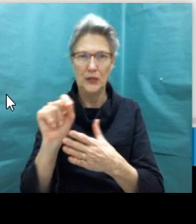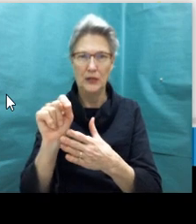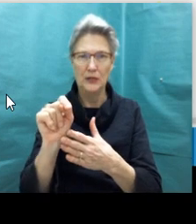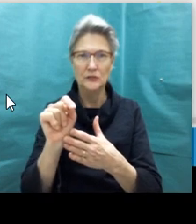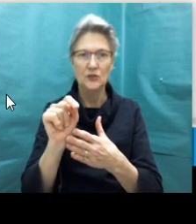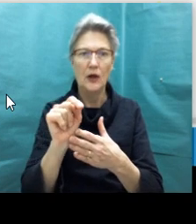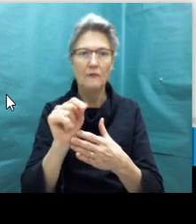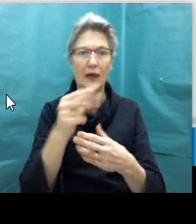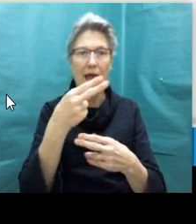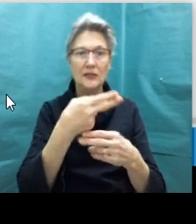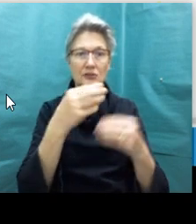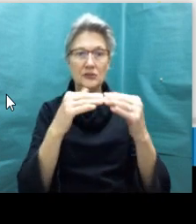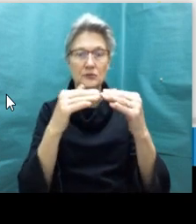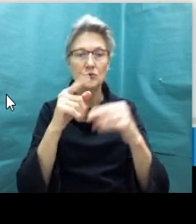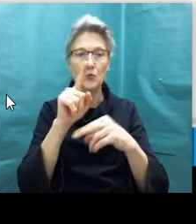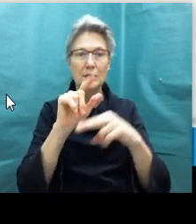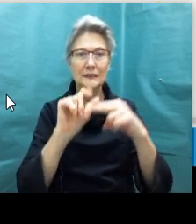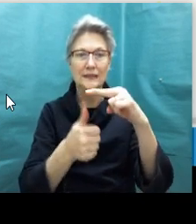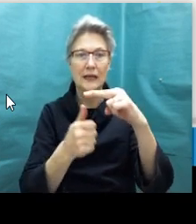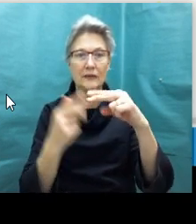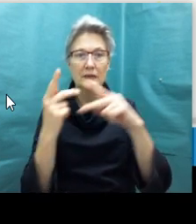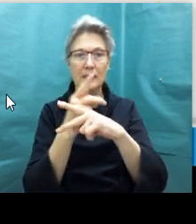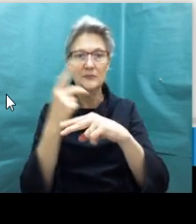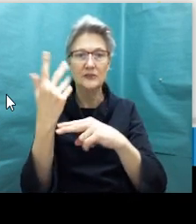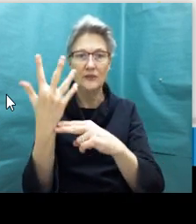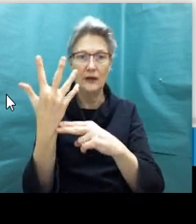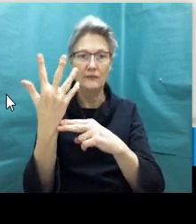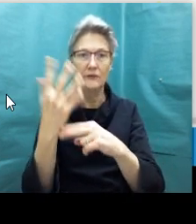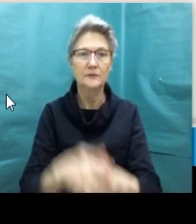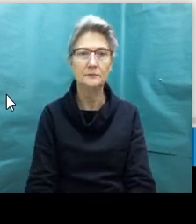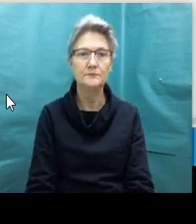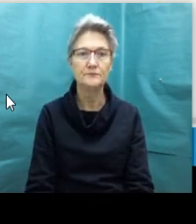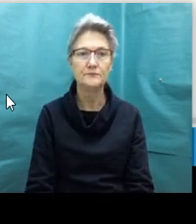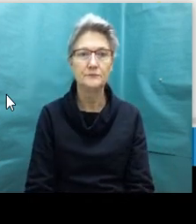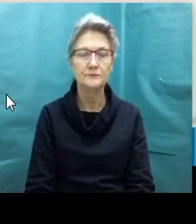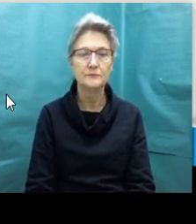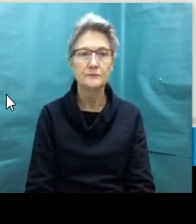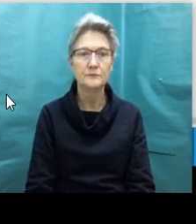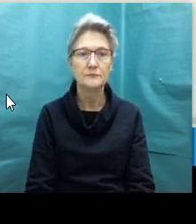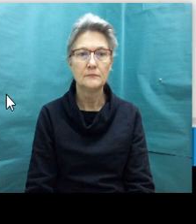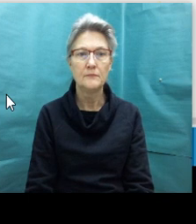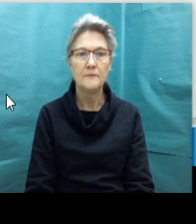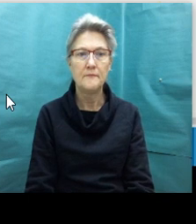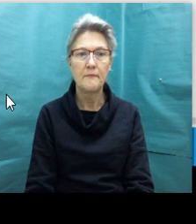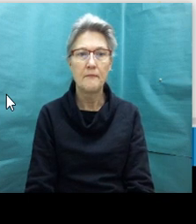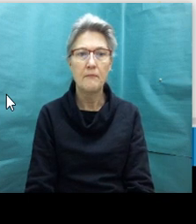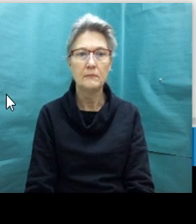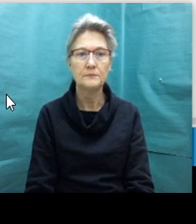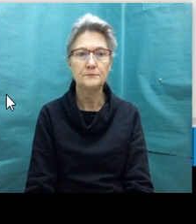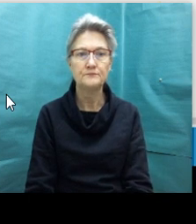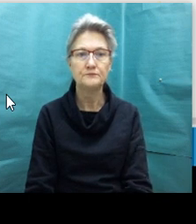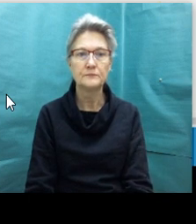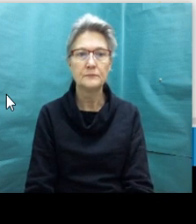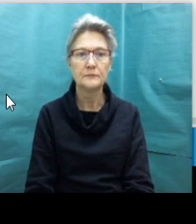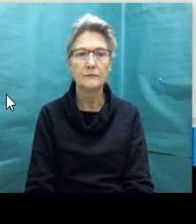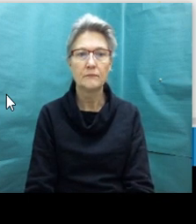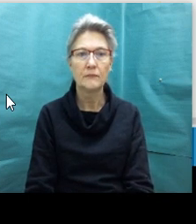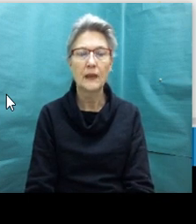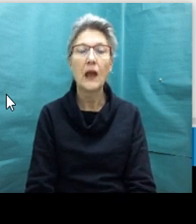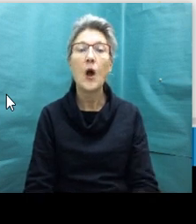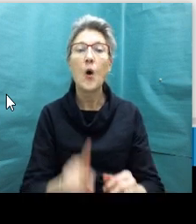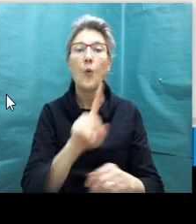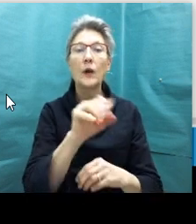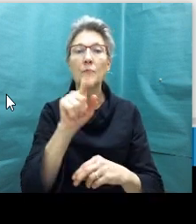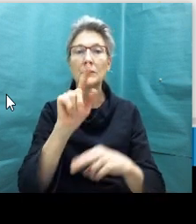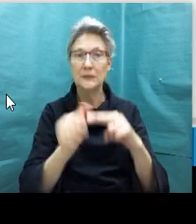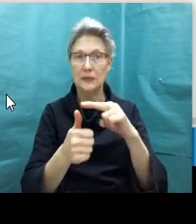of H equals, back here looking at my equation, H equals 1 1/10 times 5. So I'm going to take my 1